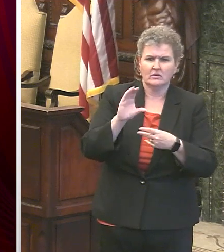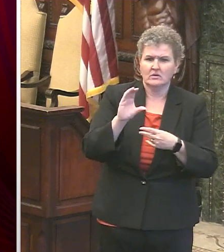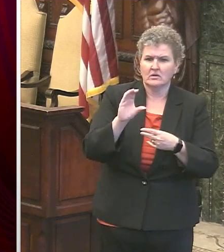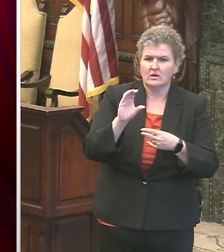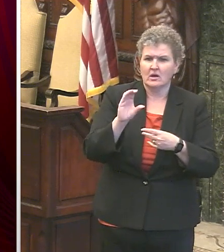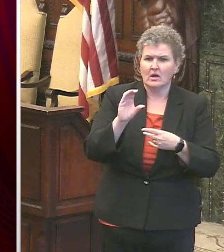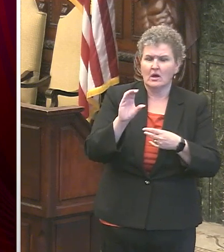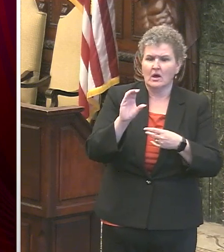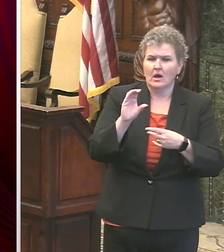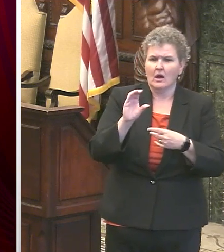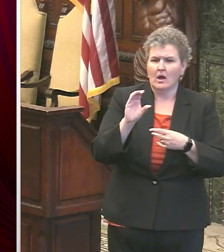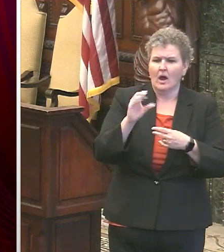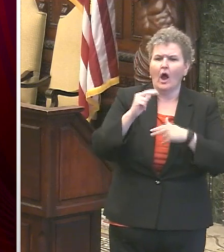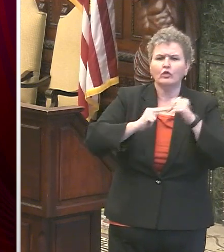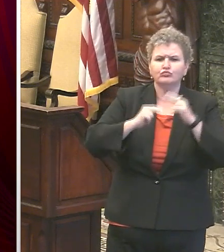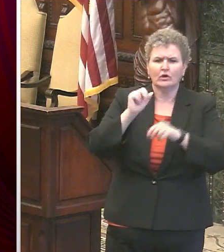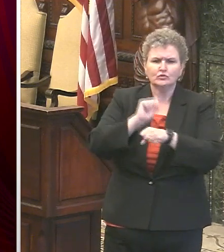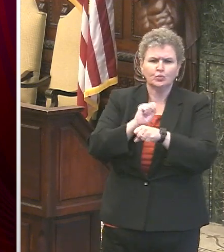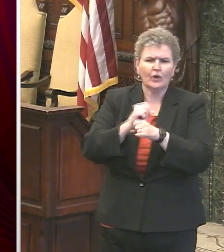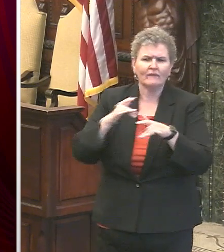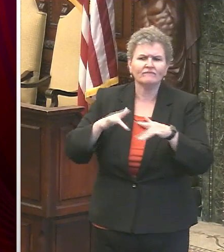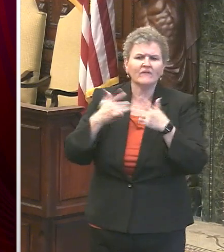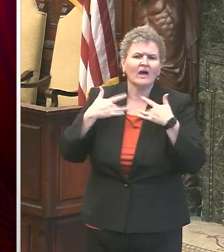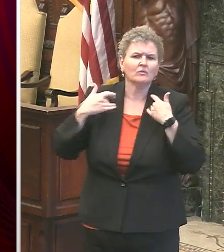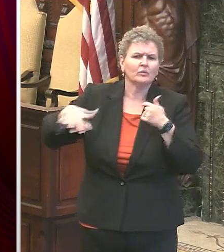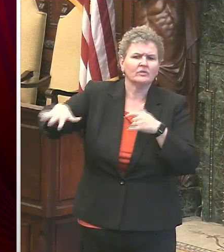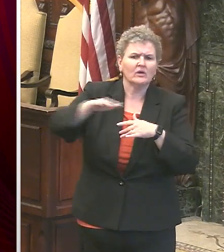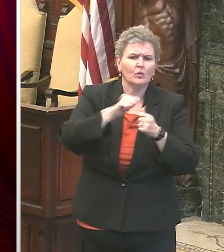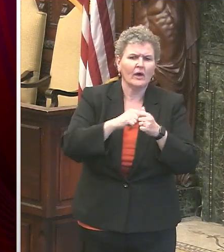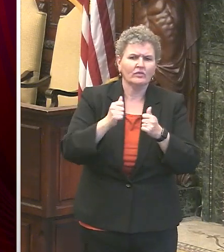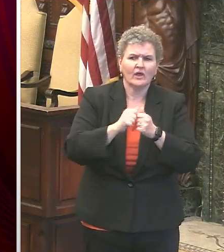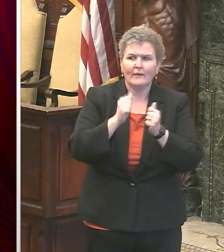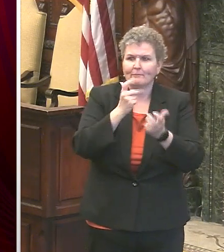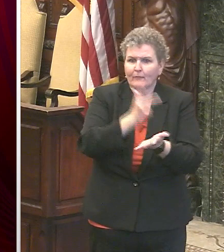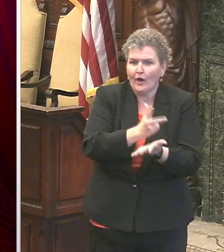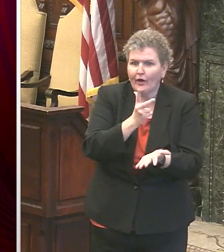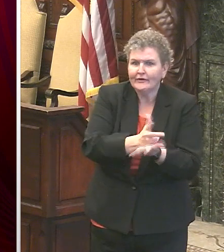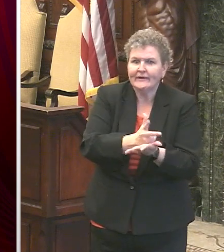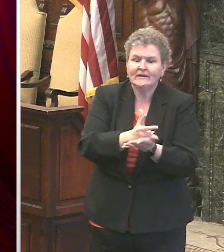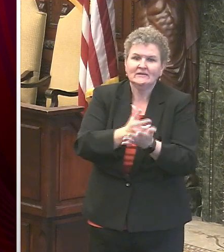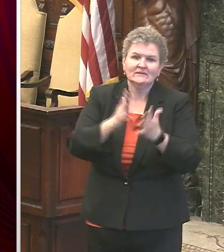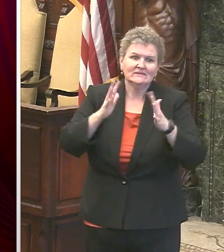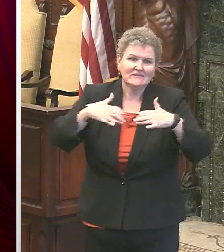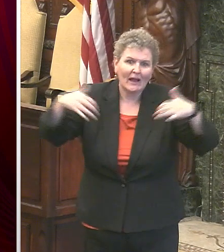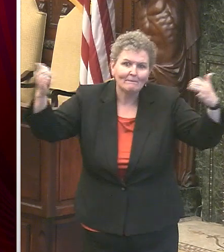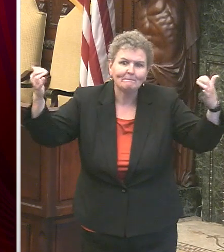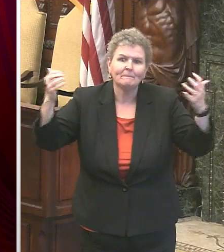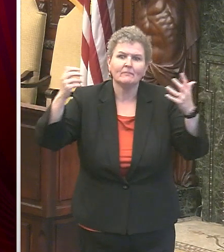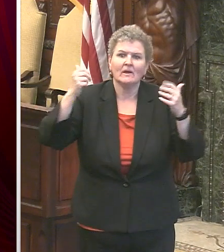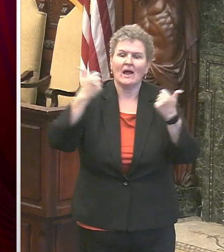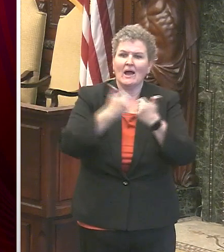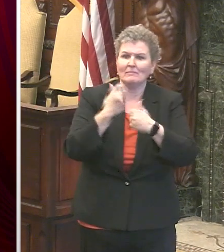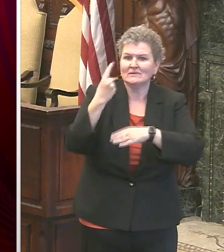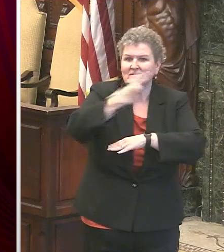and also access to parking lots and stadiums on game days. I know you've been